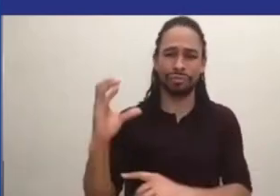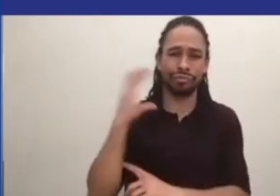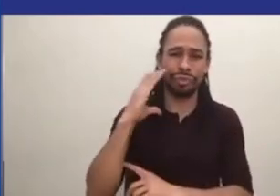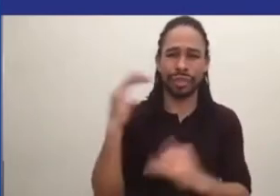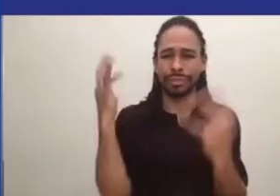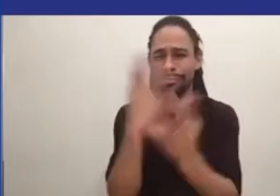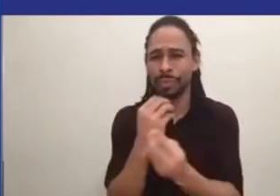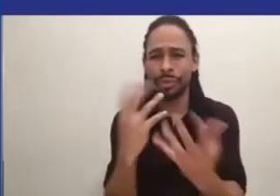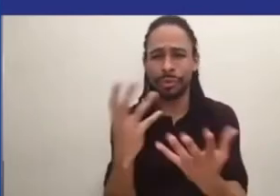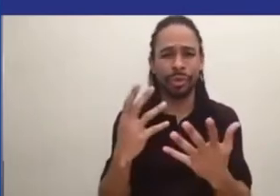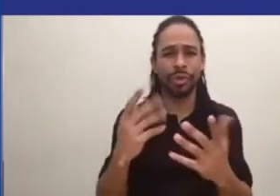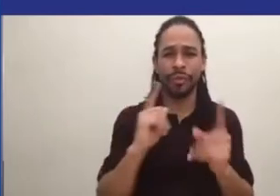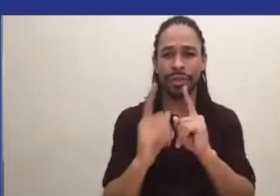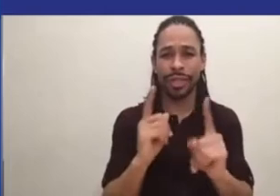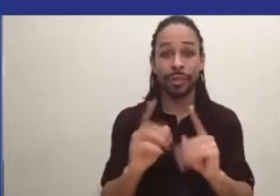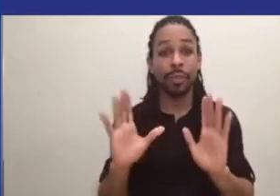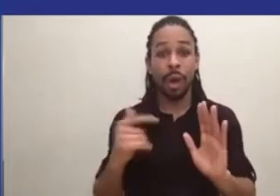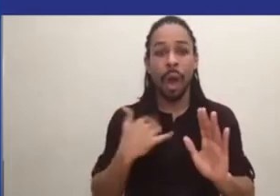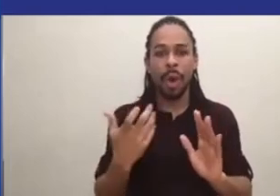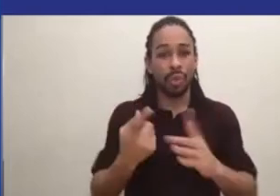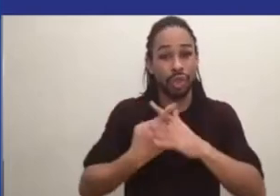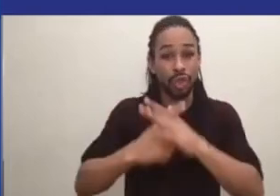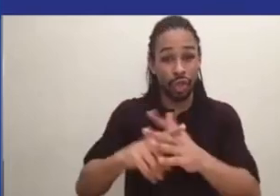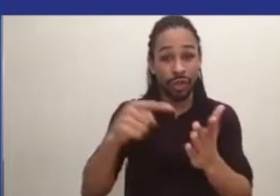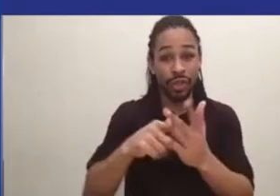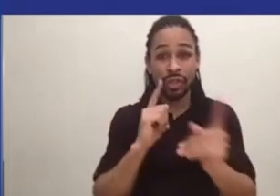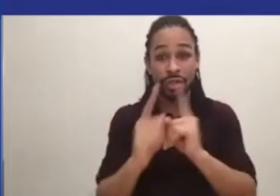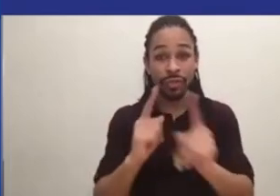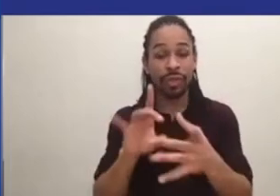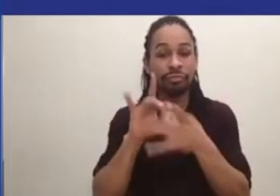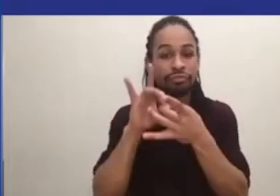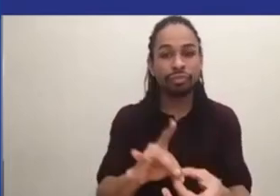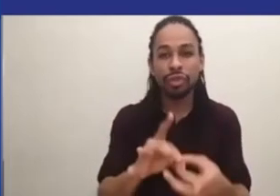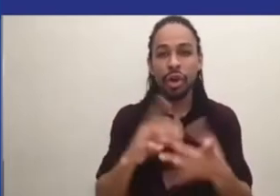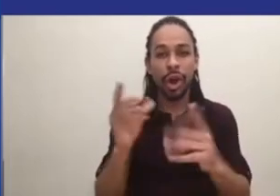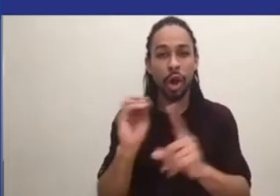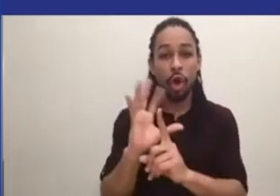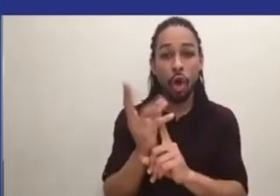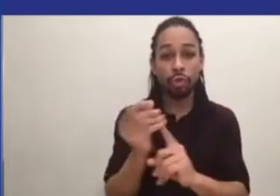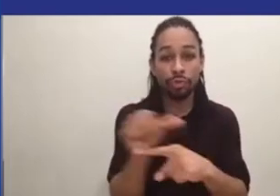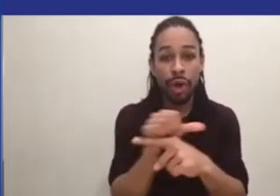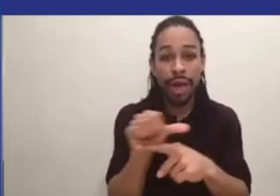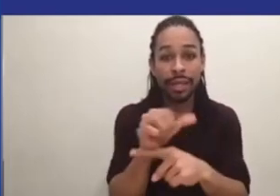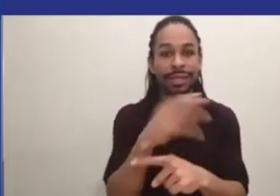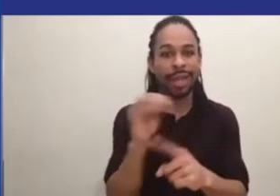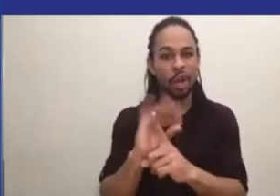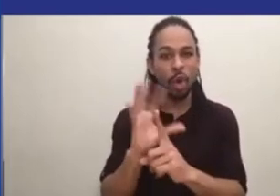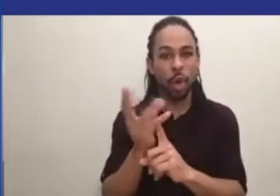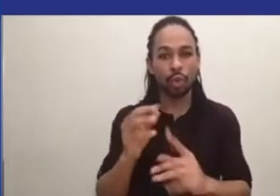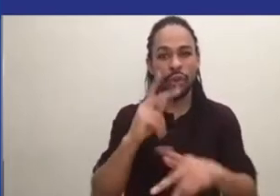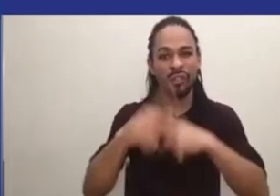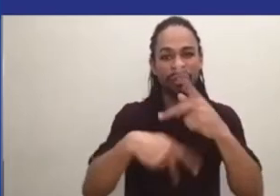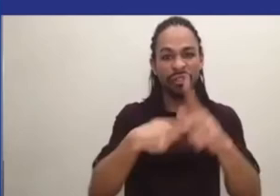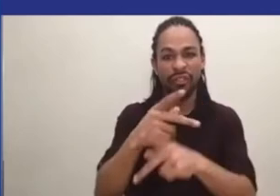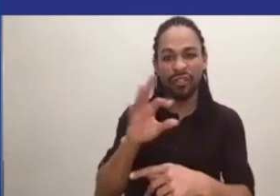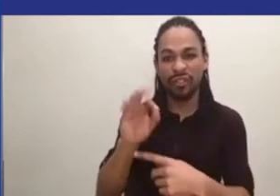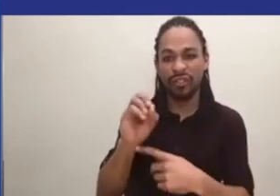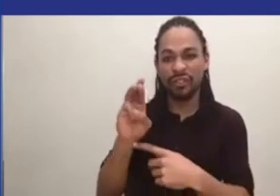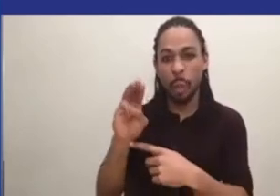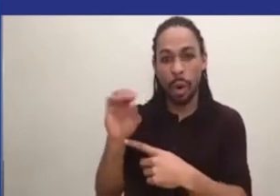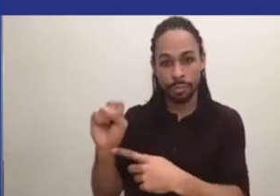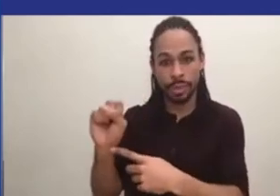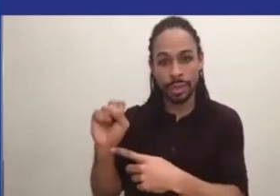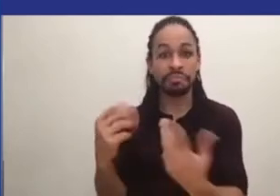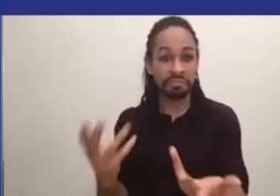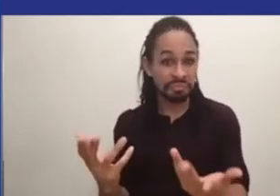conversation giving some thought around cultural practice and cultural forms. I know for me, when I think about cultural practice and